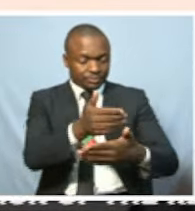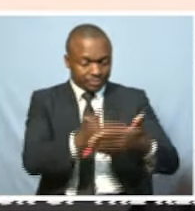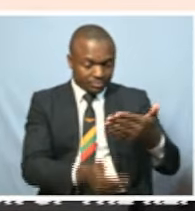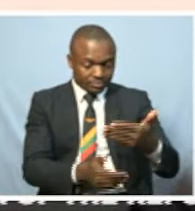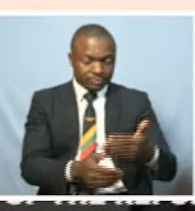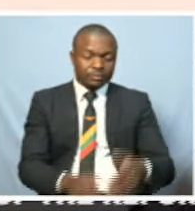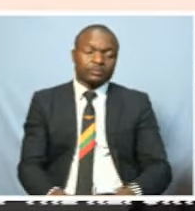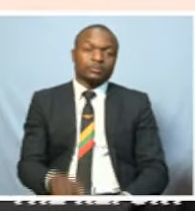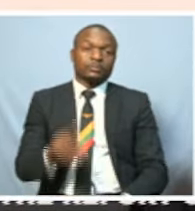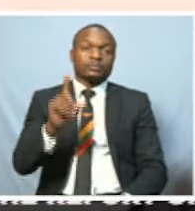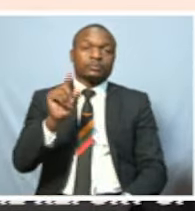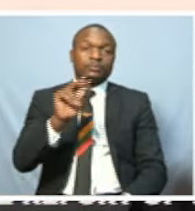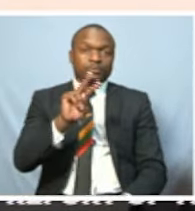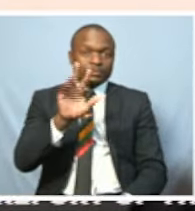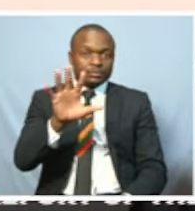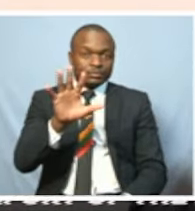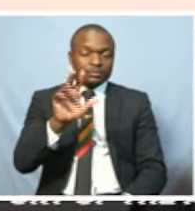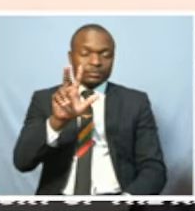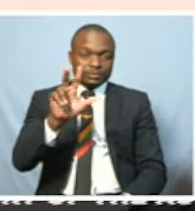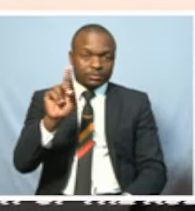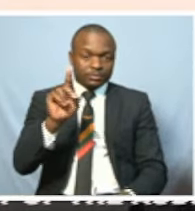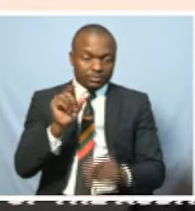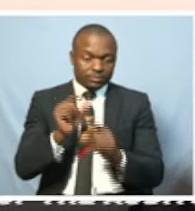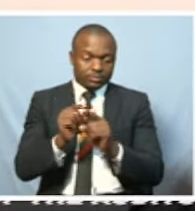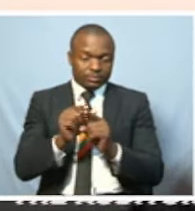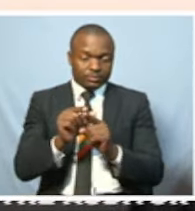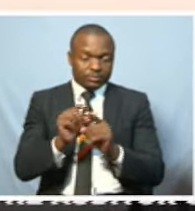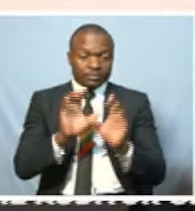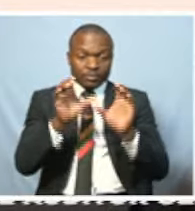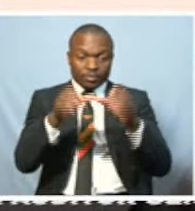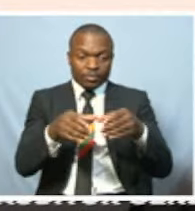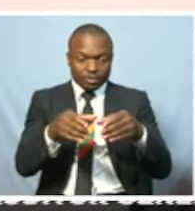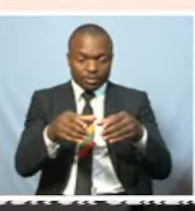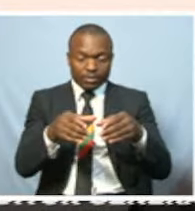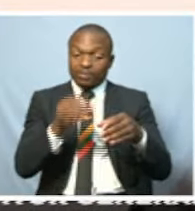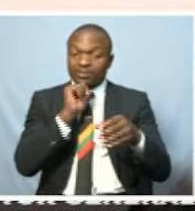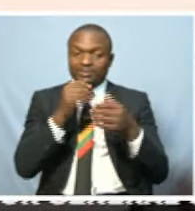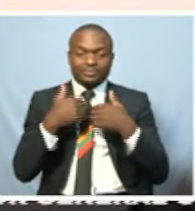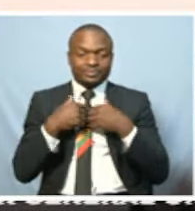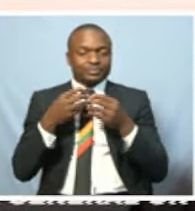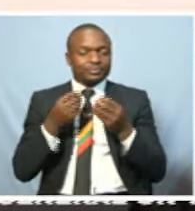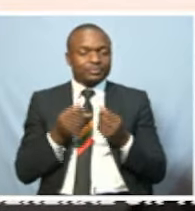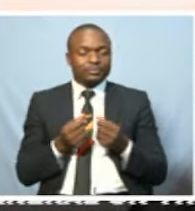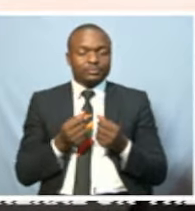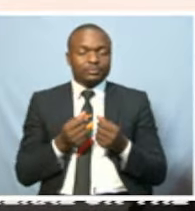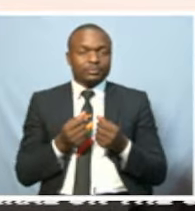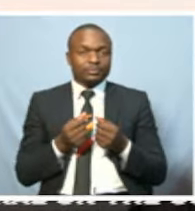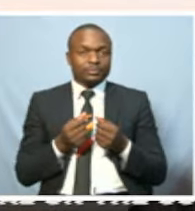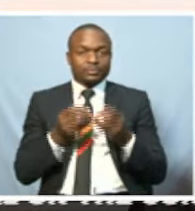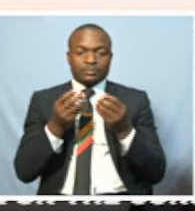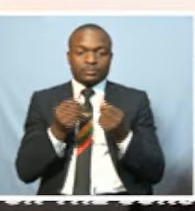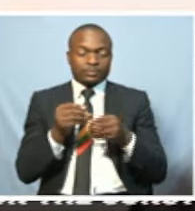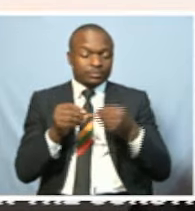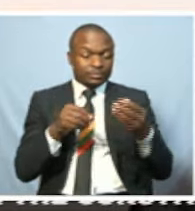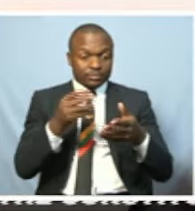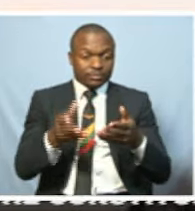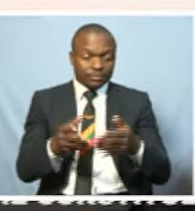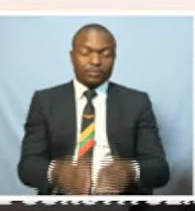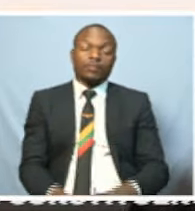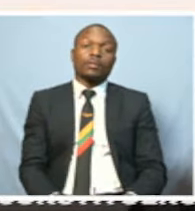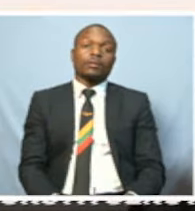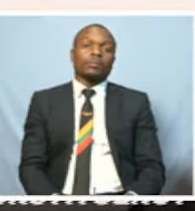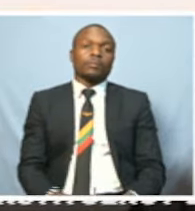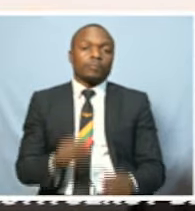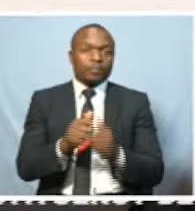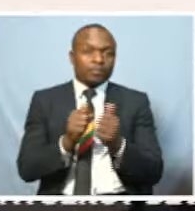of 2025, 31st December, our accounts were dry. We did not have any money because the money had been spent. So, Chair, it is